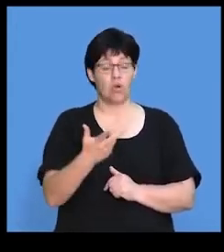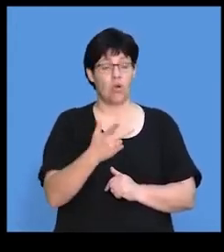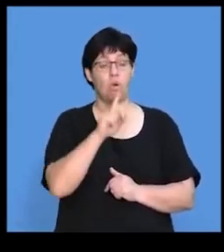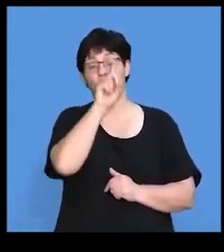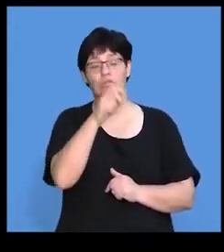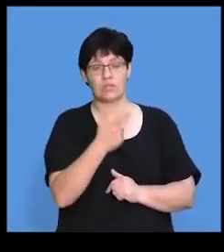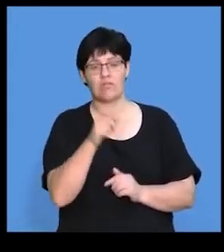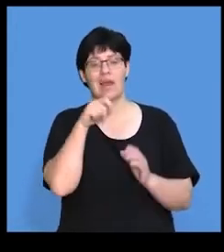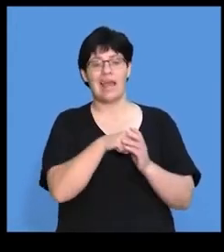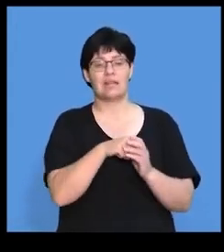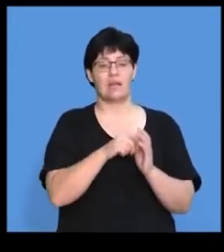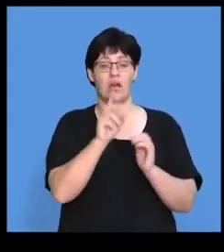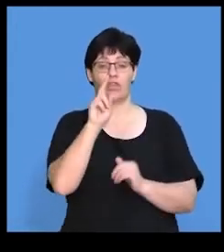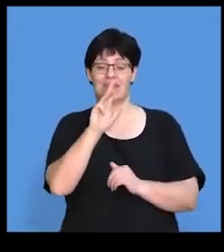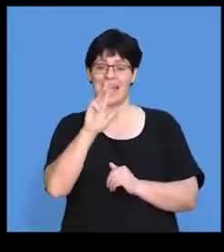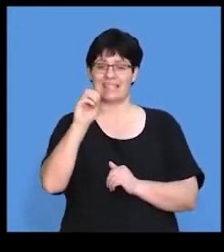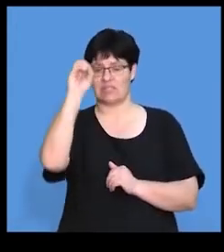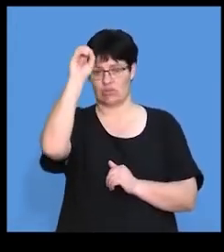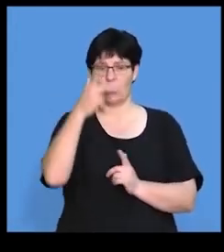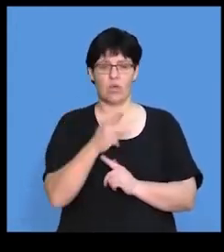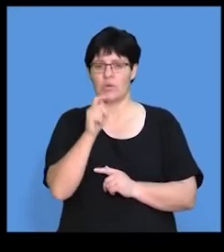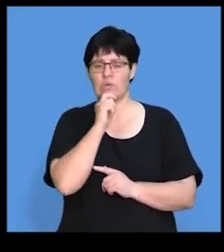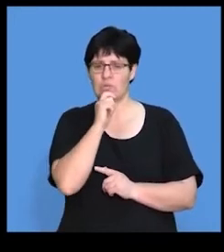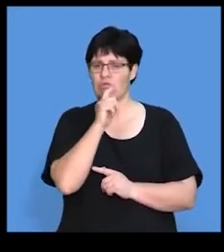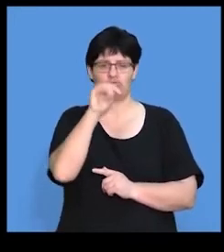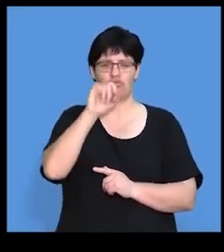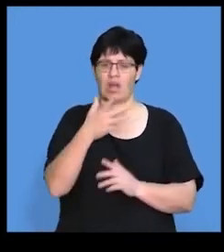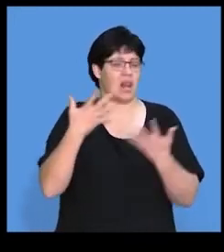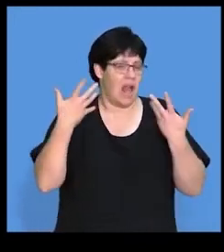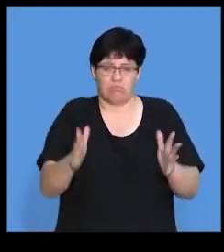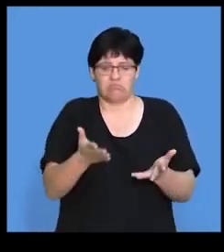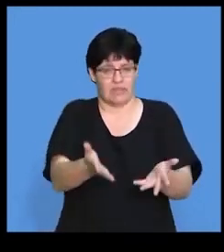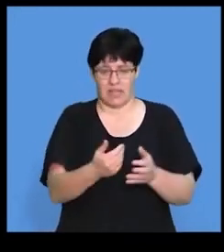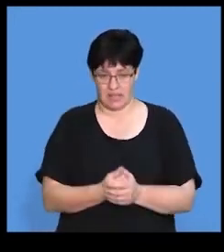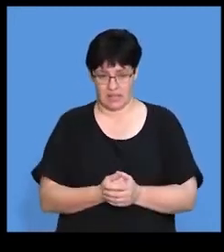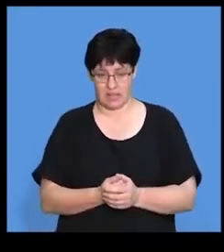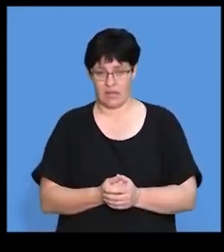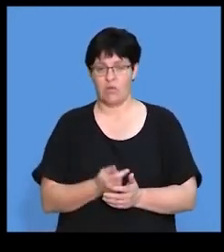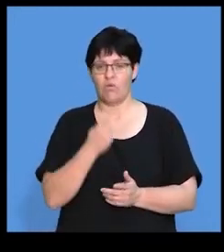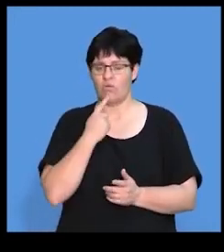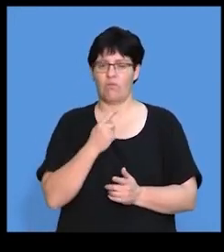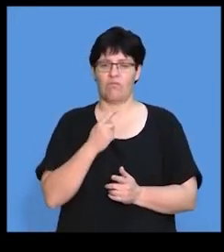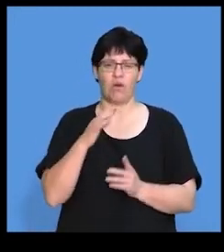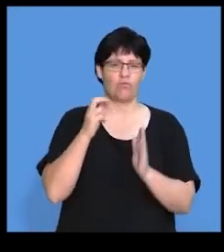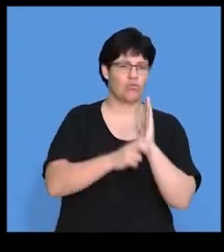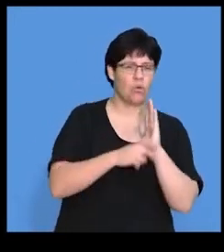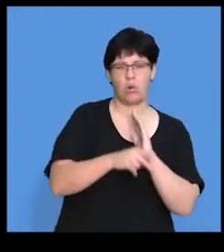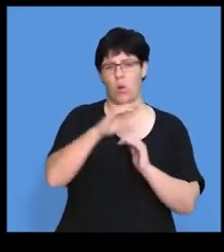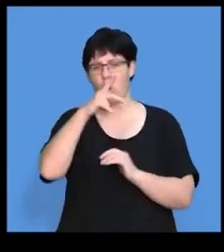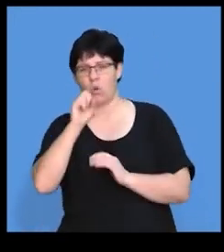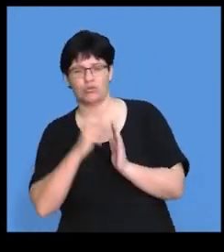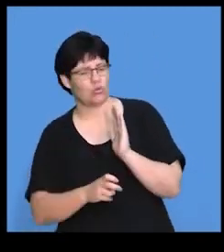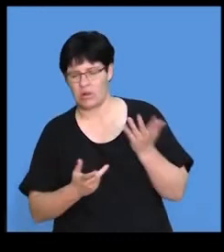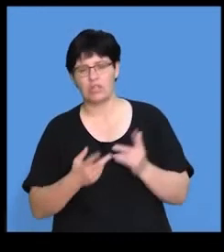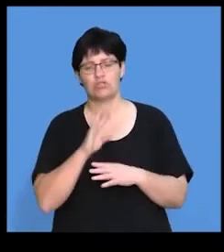thing about this question is we're in a right-angled triangle, so we can just use our trig ratios as they are. We don't need to use area rule or cos rule or